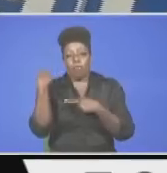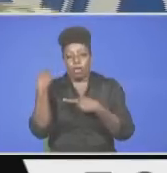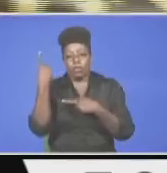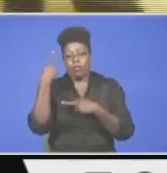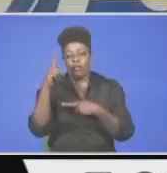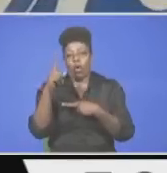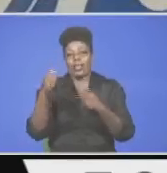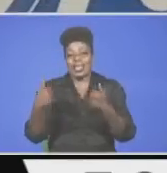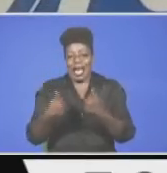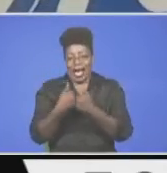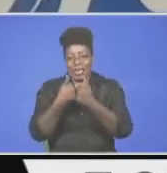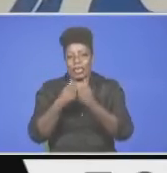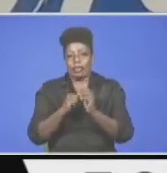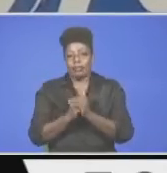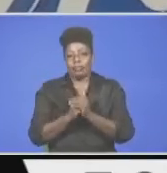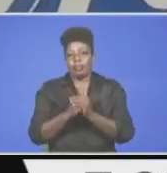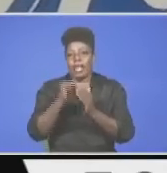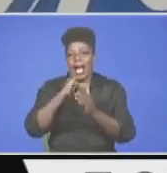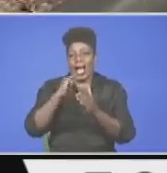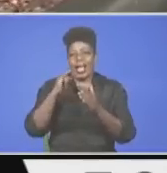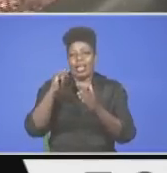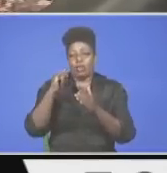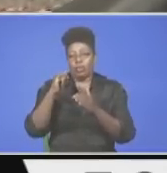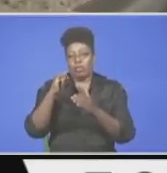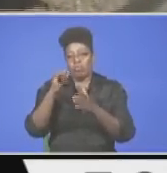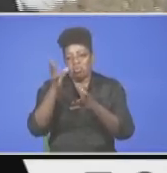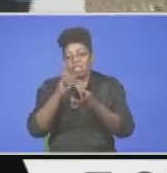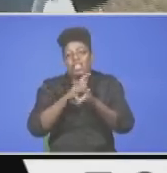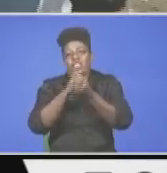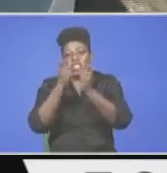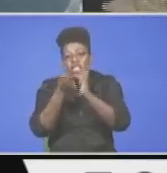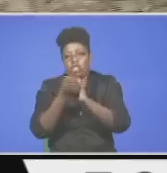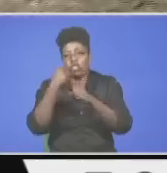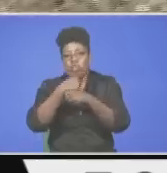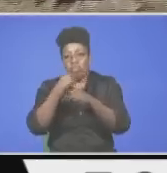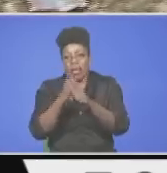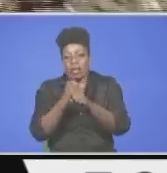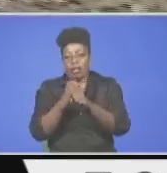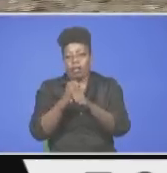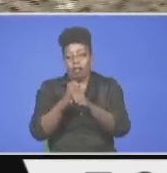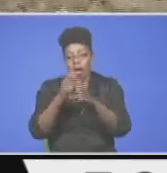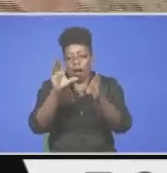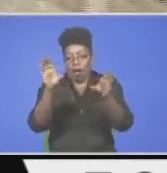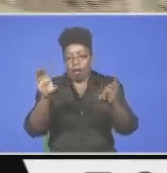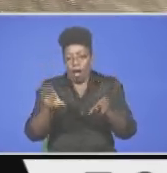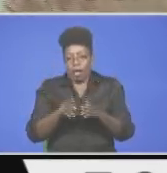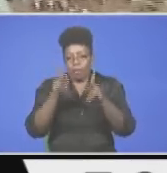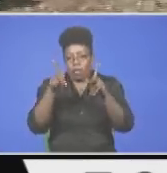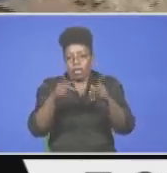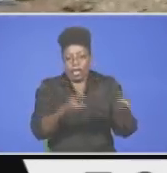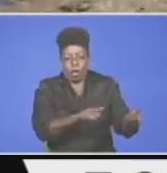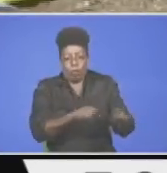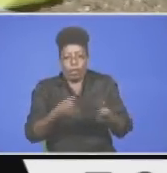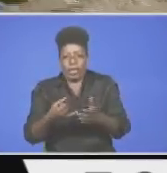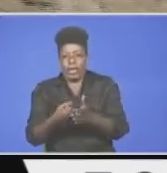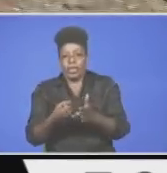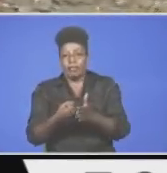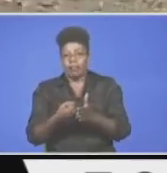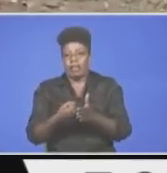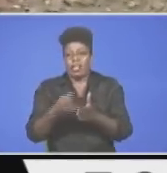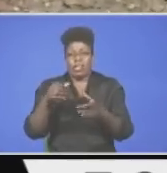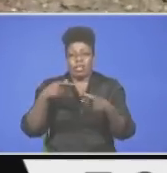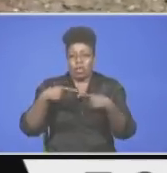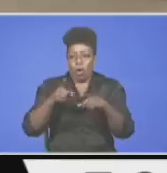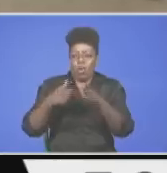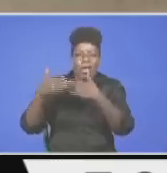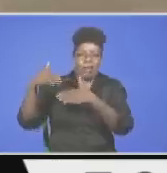along with the changes. Maybe, in days gone by when you would make the little box card and put what you wanted and fellas had to pull it. Well, they don't have to even go way back there,